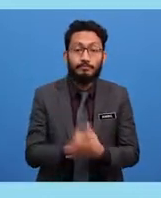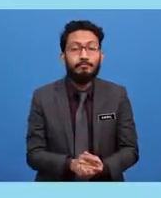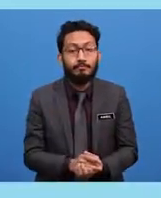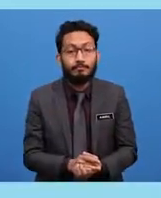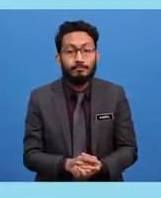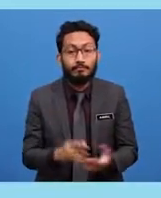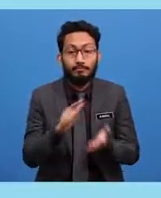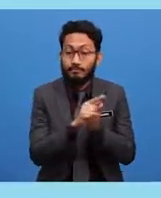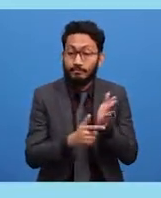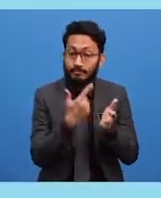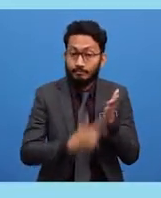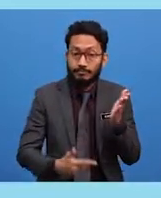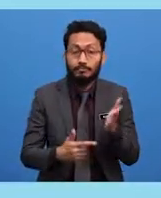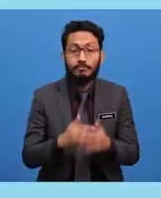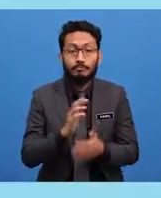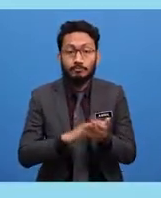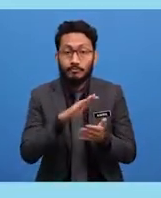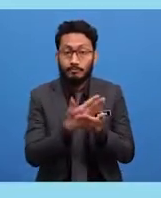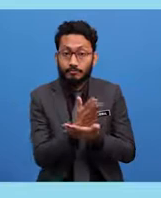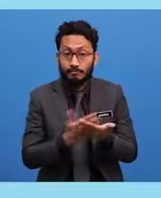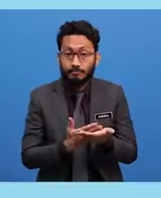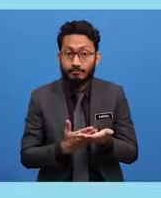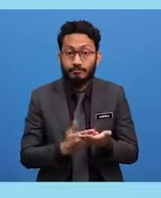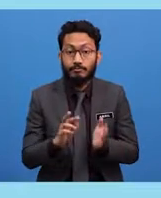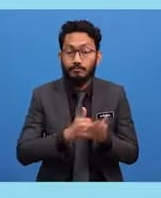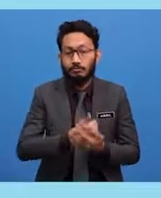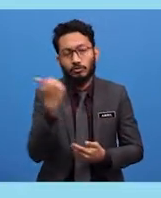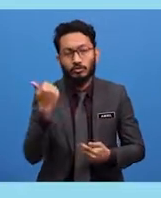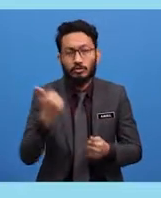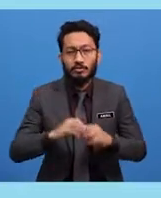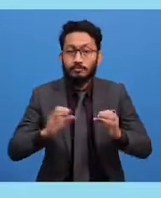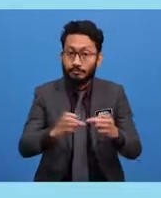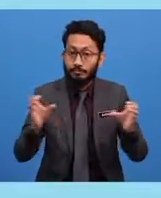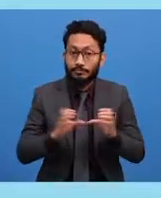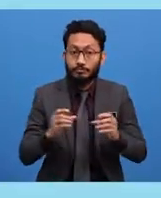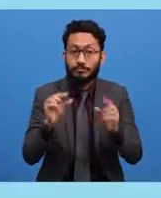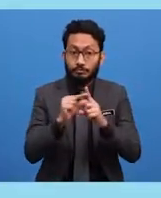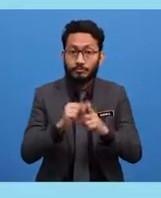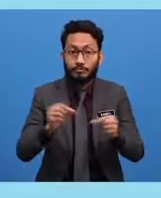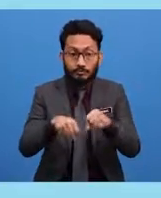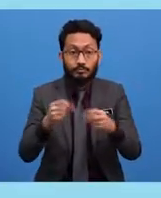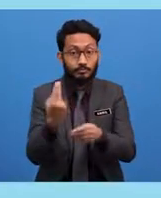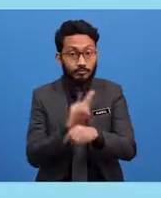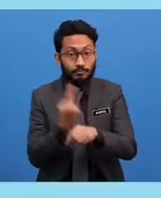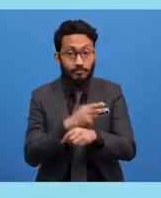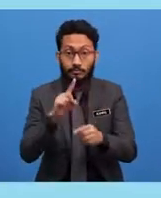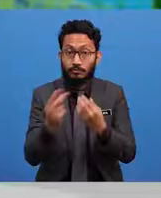These are some of the most common time words which you can use for simple past